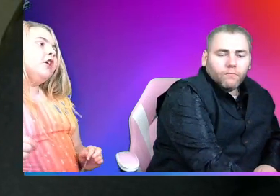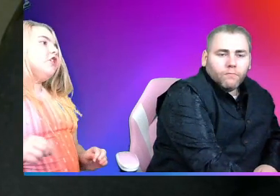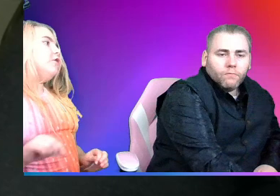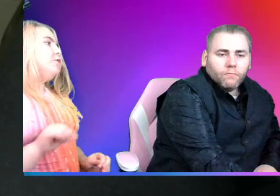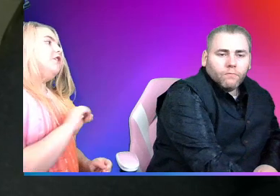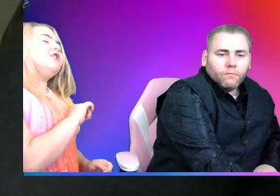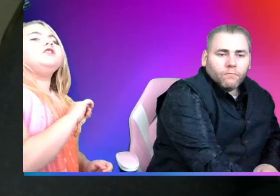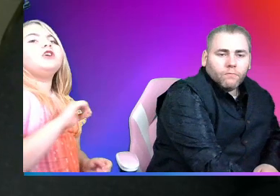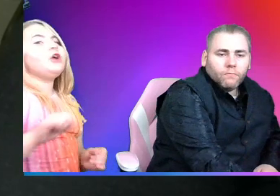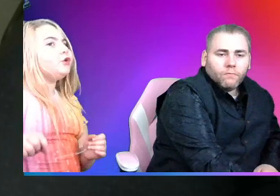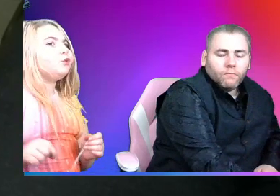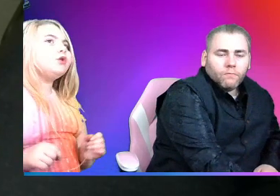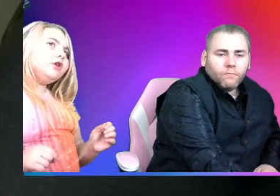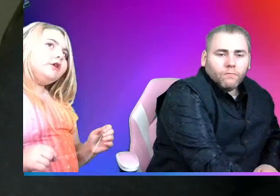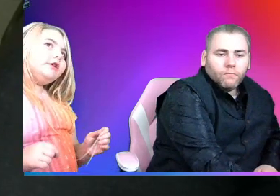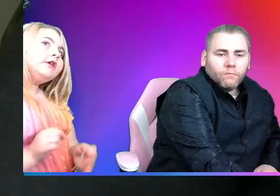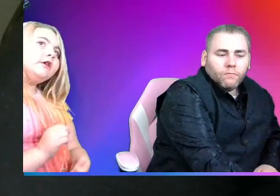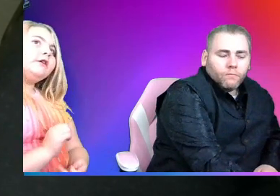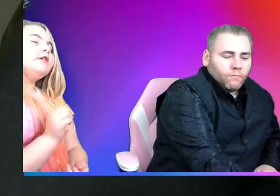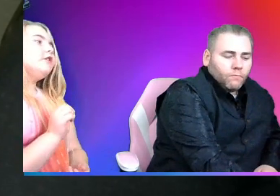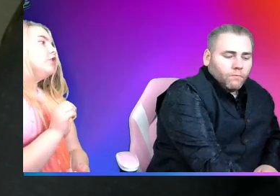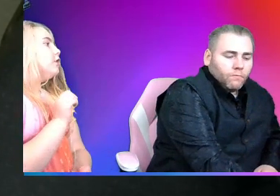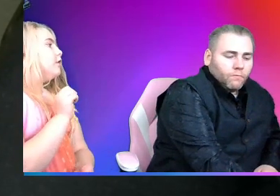because sometimes it doesn't work.